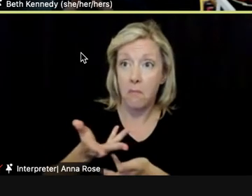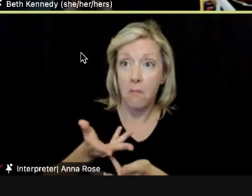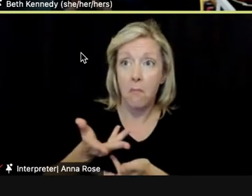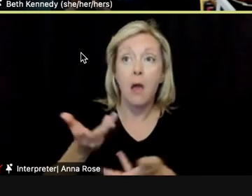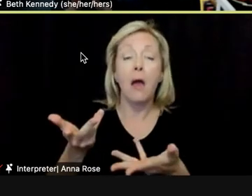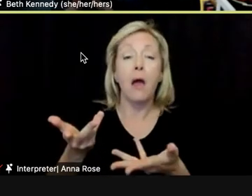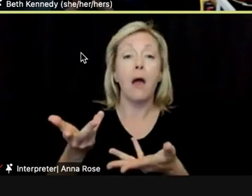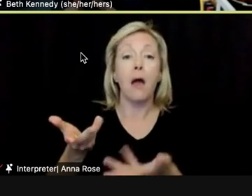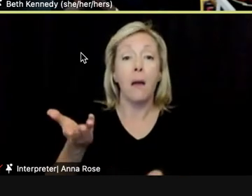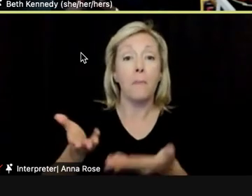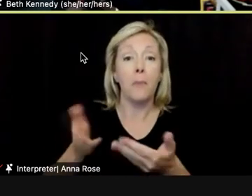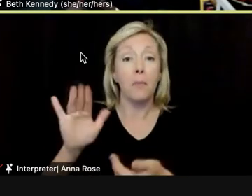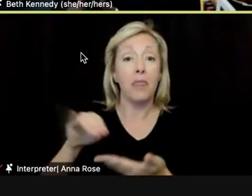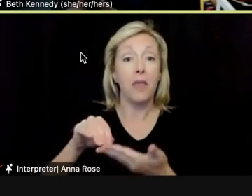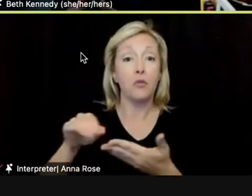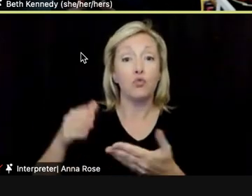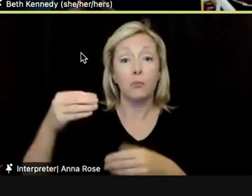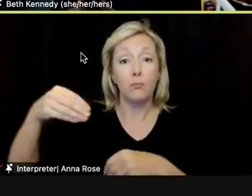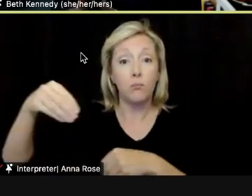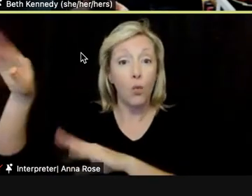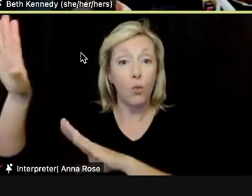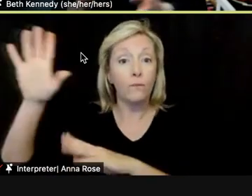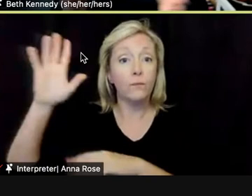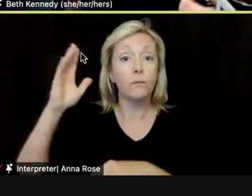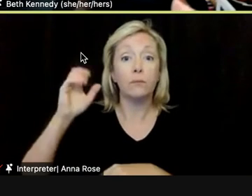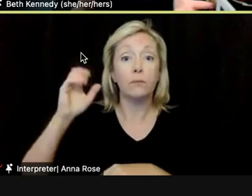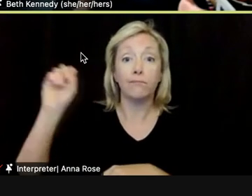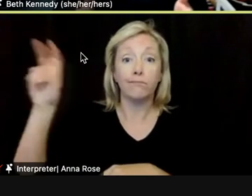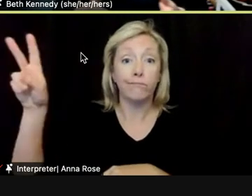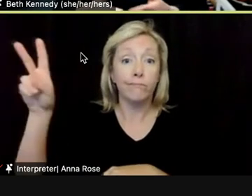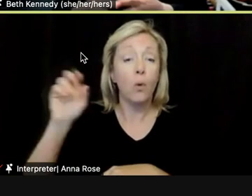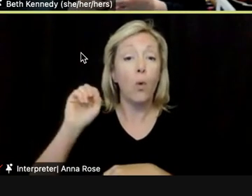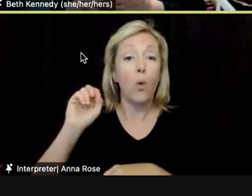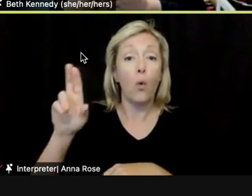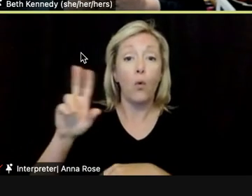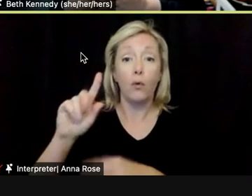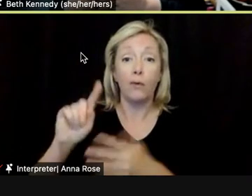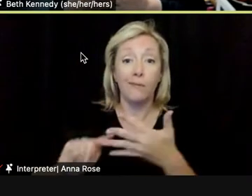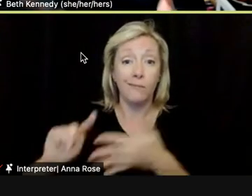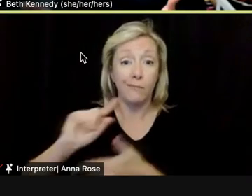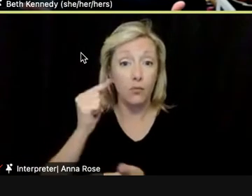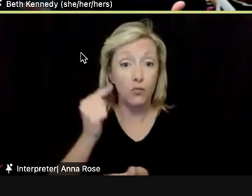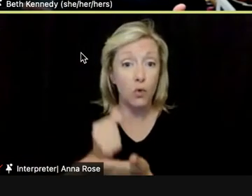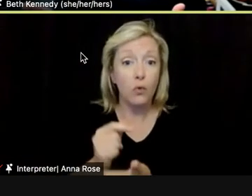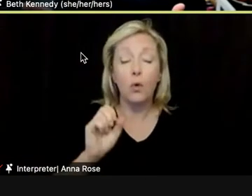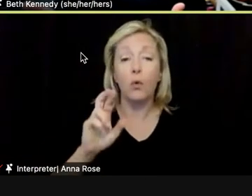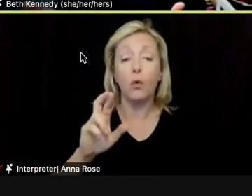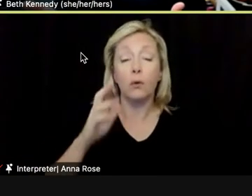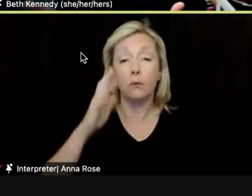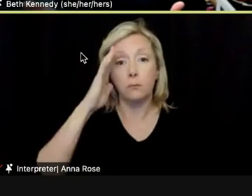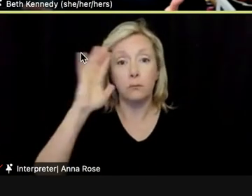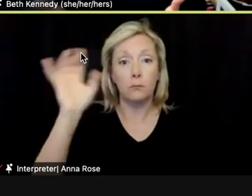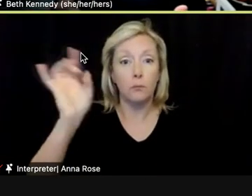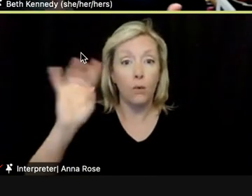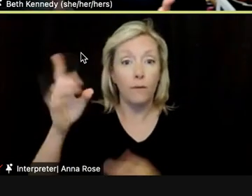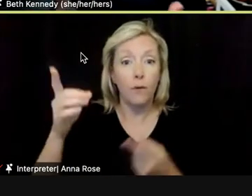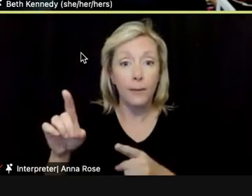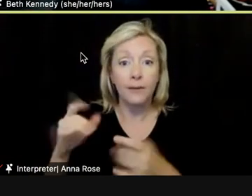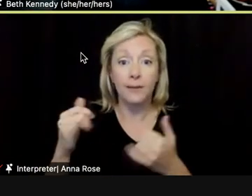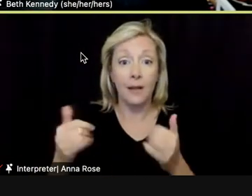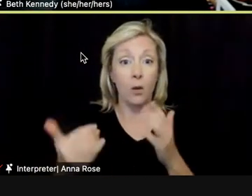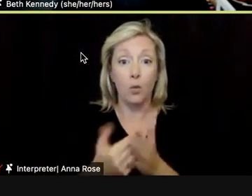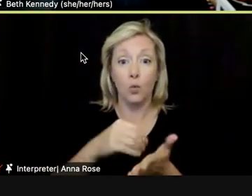you know, maybe that student moves, maybe the student graduates, or something terrible happens. You get a new student, you're